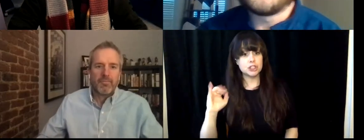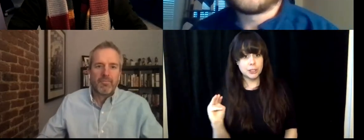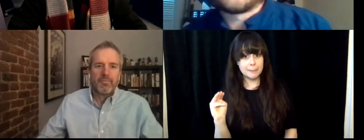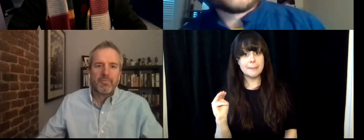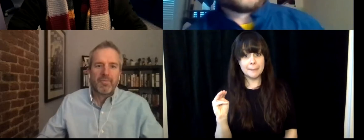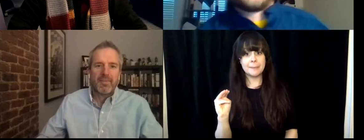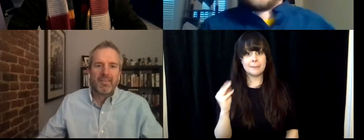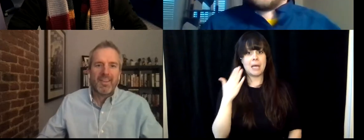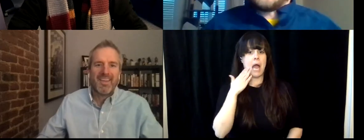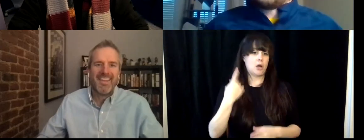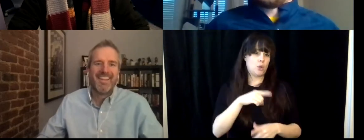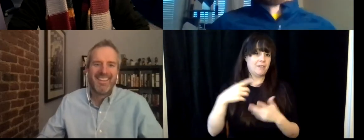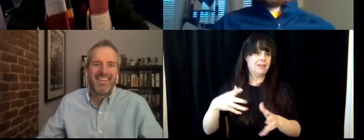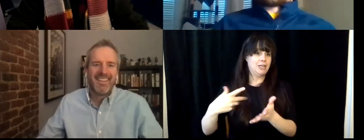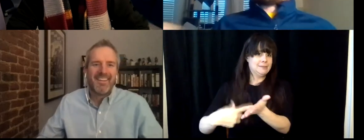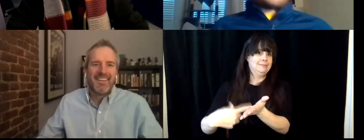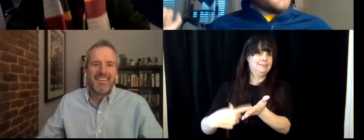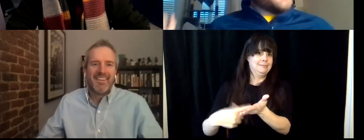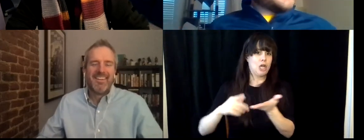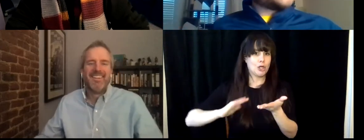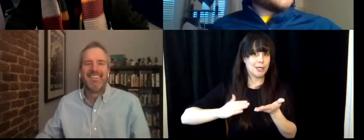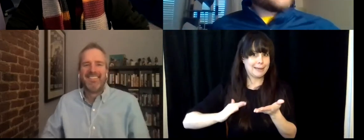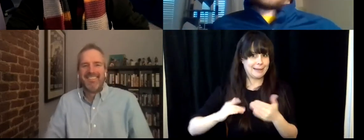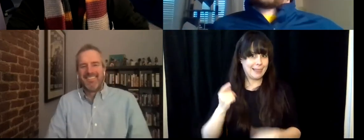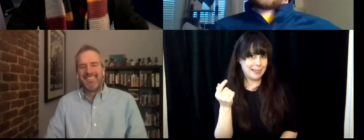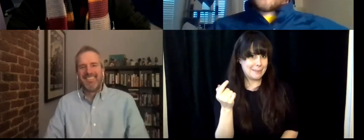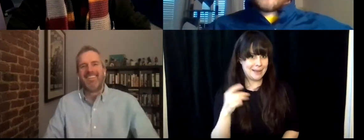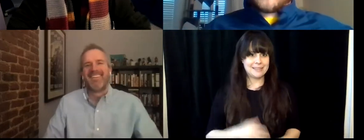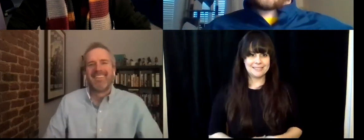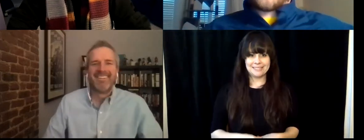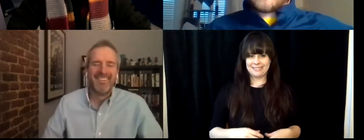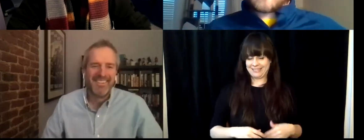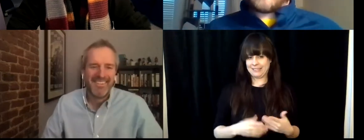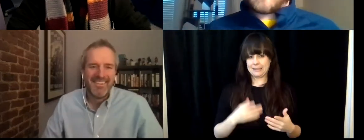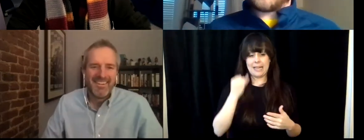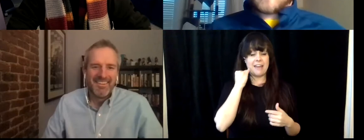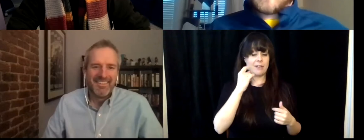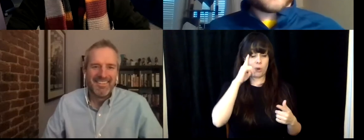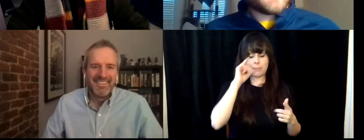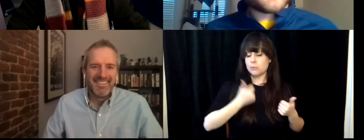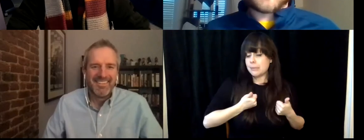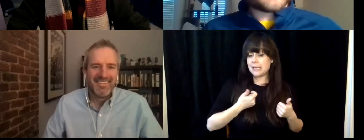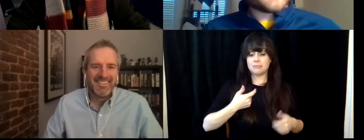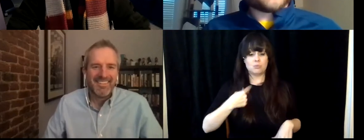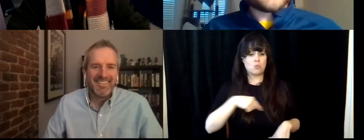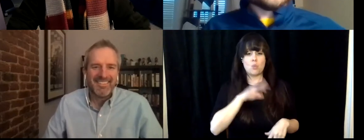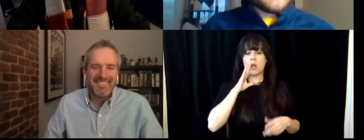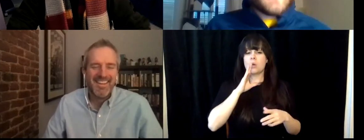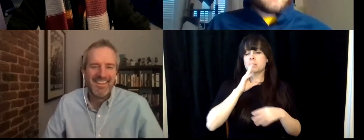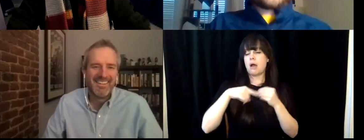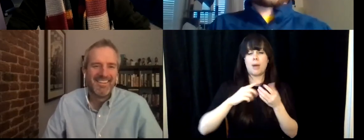We've certainly hit cooking, and if we're up to be, we would just like have this long drawn out conversation where we just talk about cooking stuff.